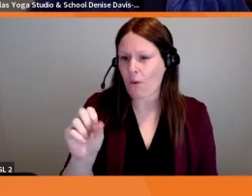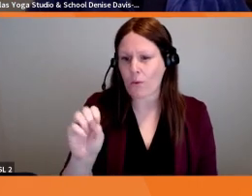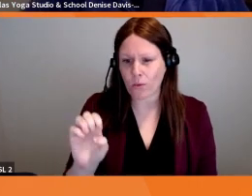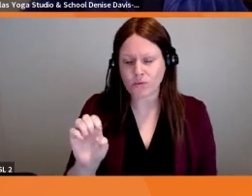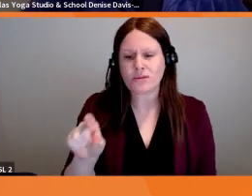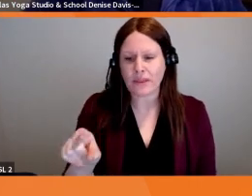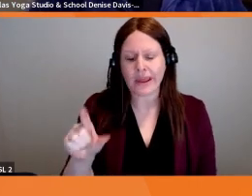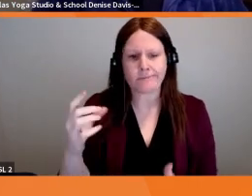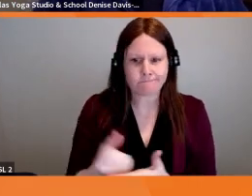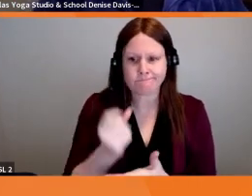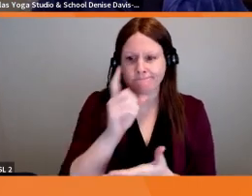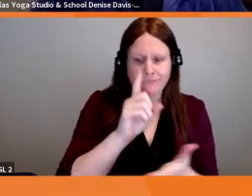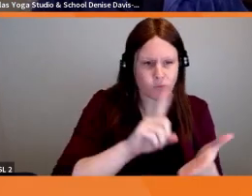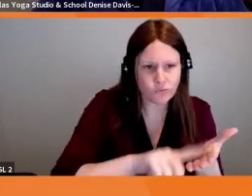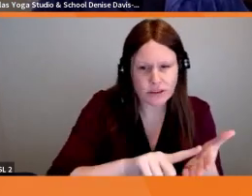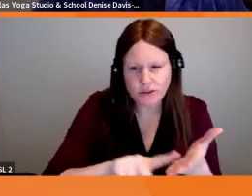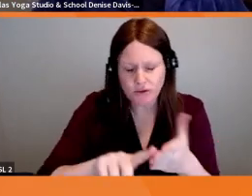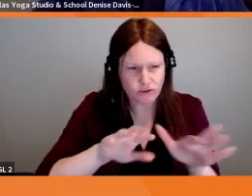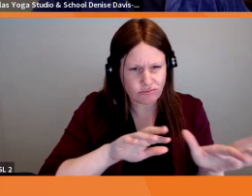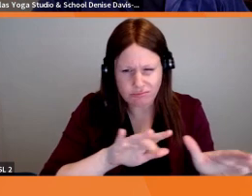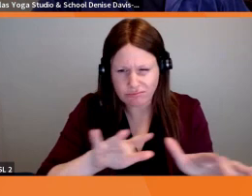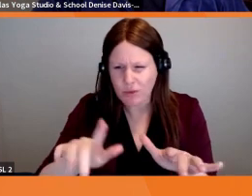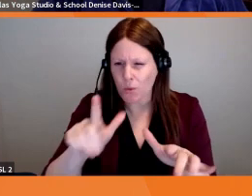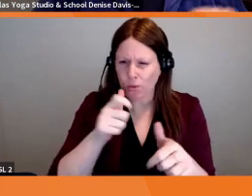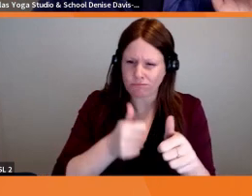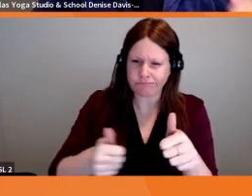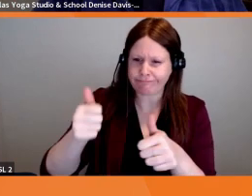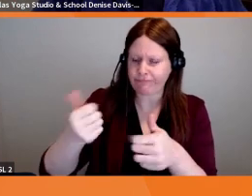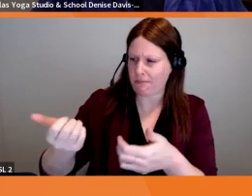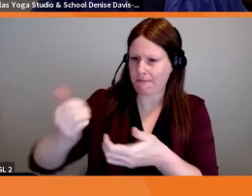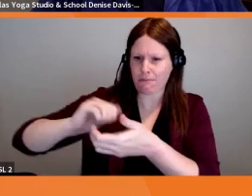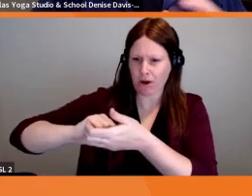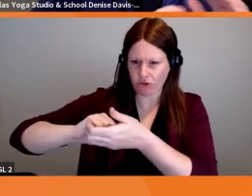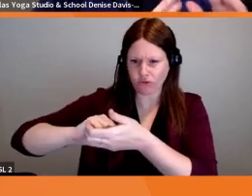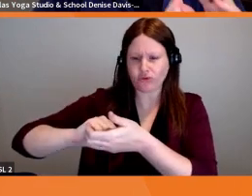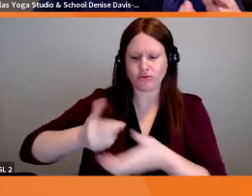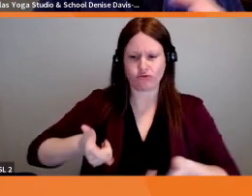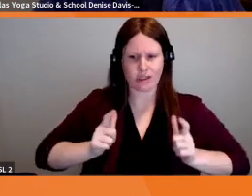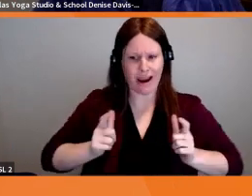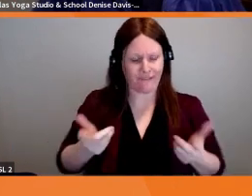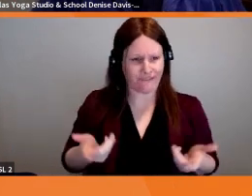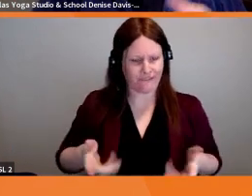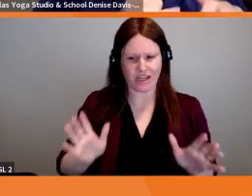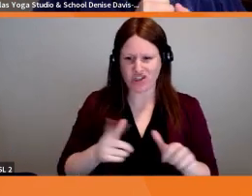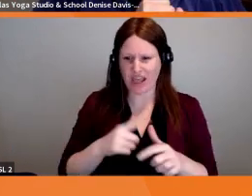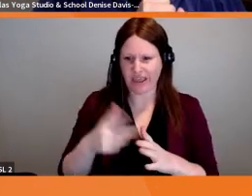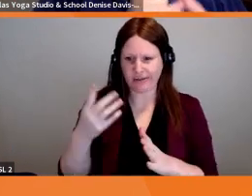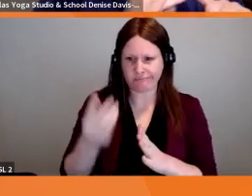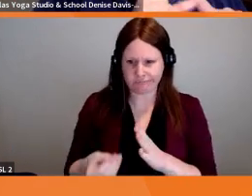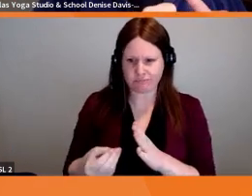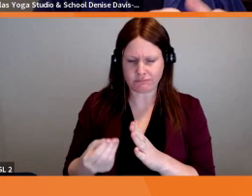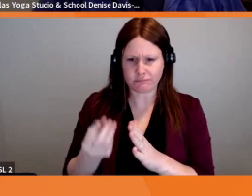back now, they discovered that their senior partners were all dying at the age of retirement. Between 60 and 65, they were